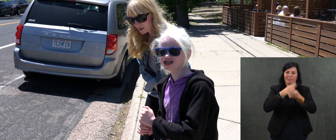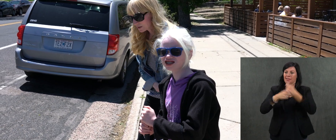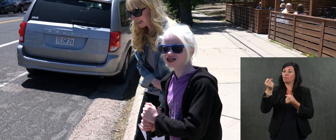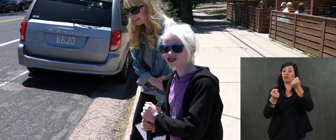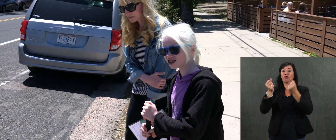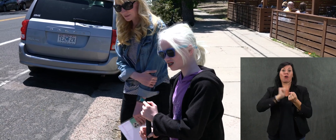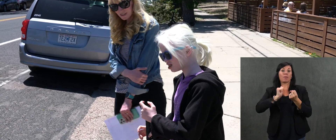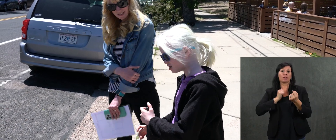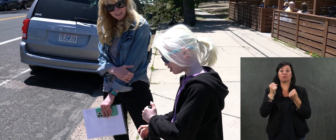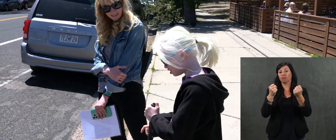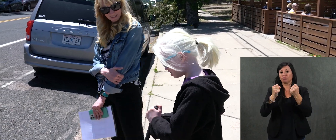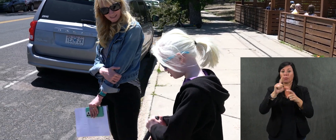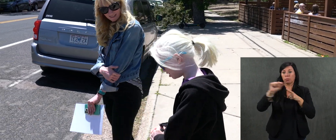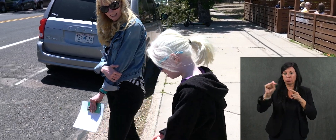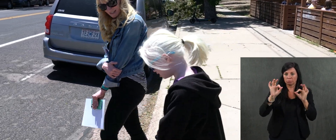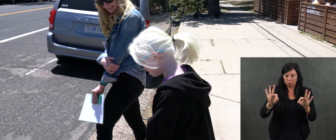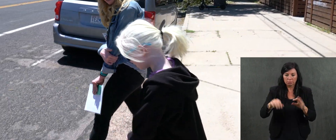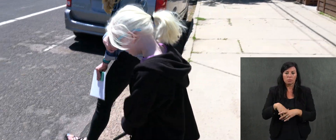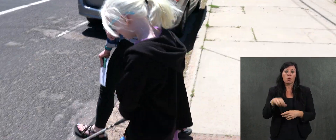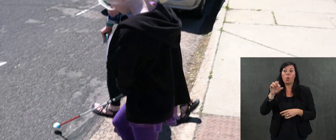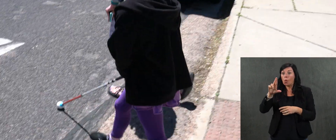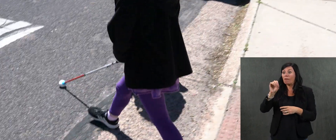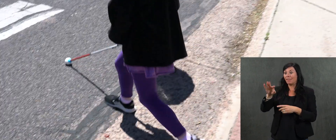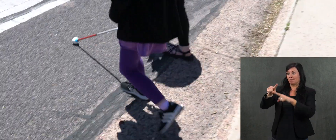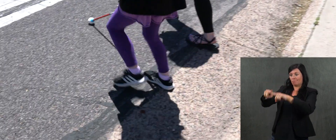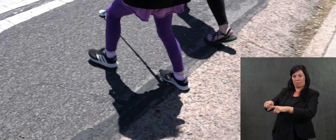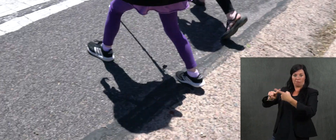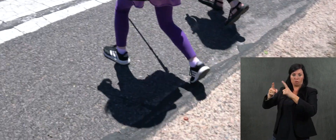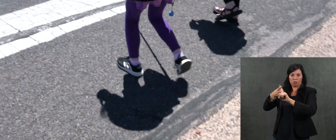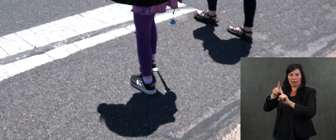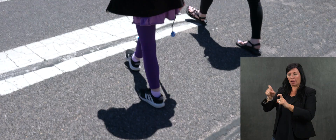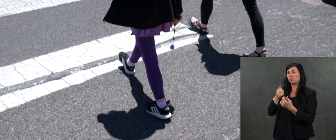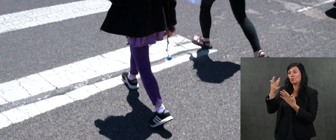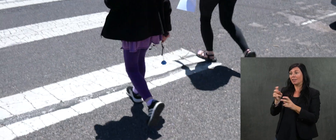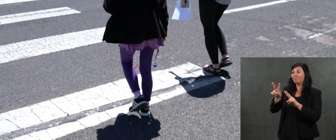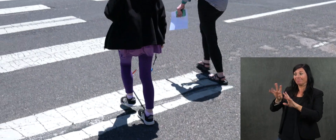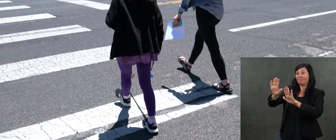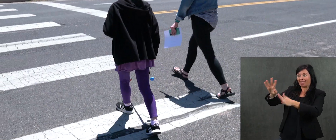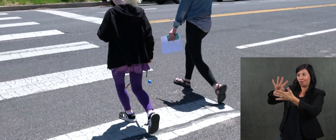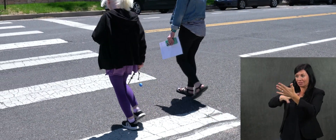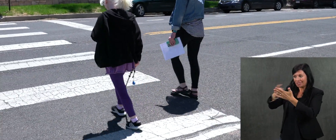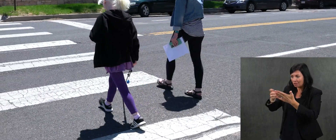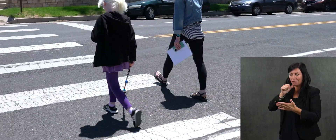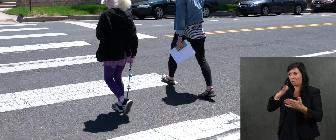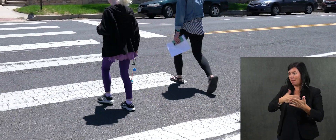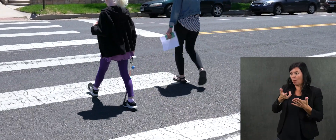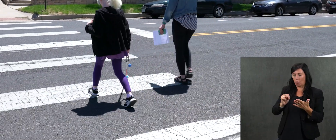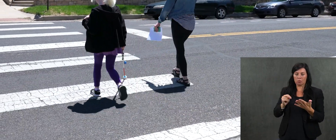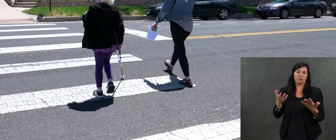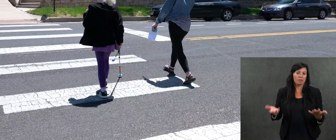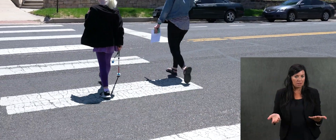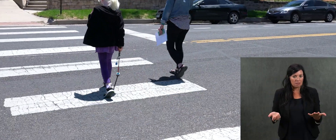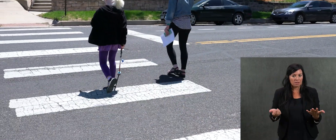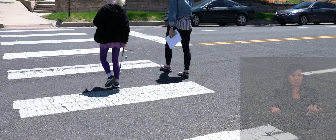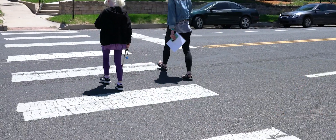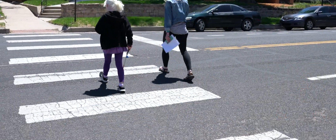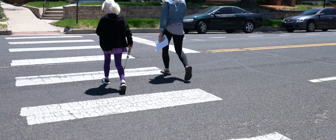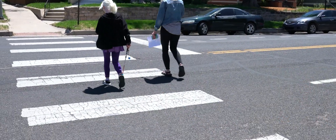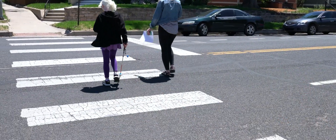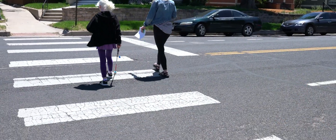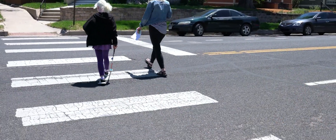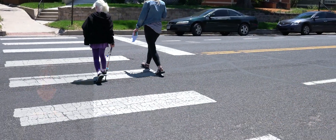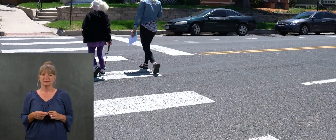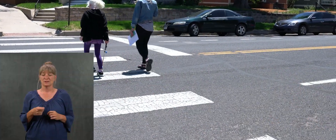ride would. Or if you're gonna get assistance from a friend, you might not be able to do it on your schedule. You might have to do it on their schedule. Robin and a student cross the